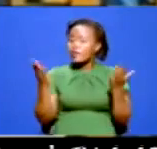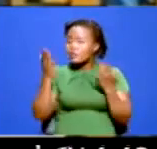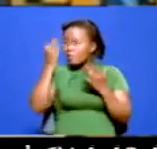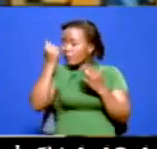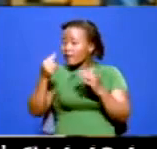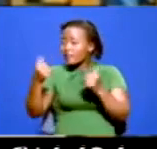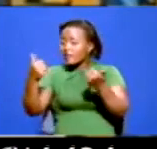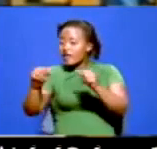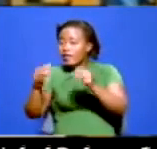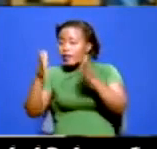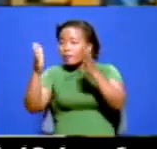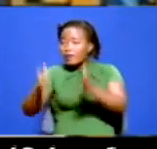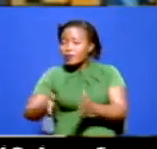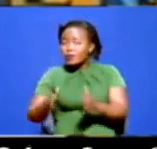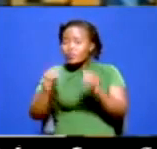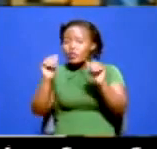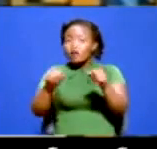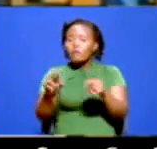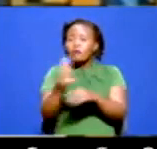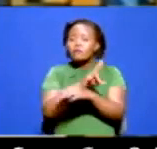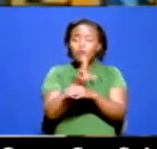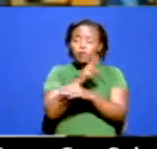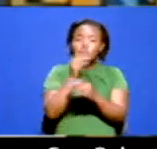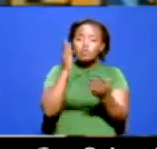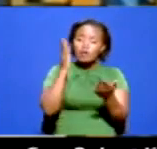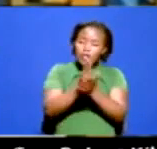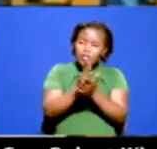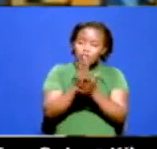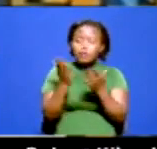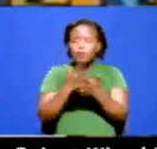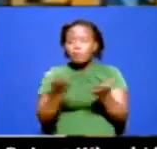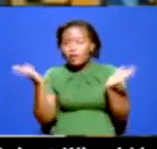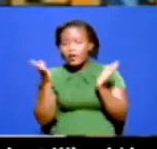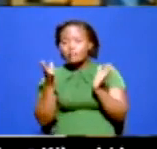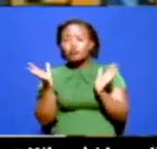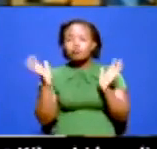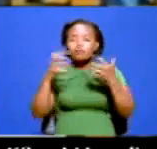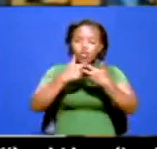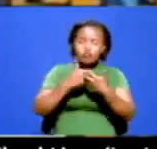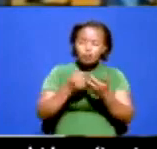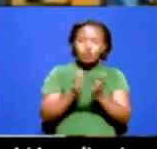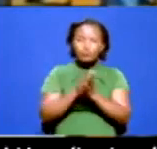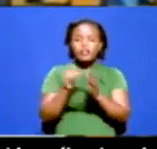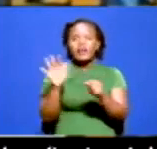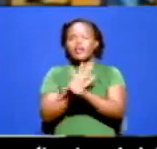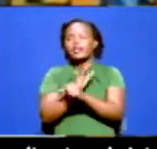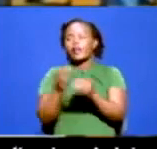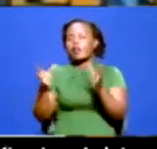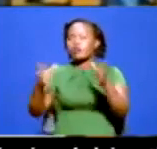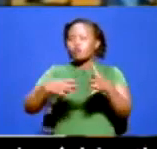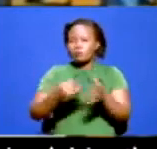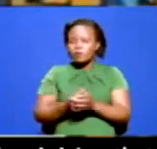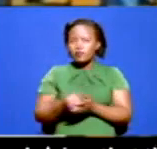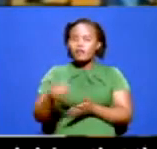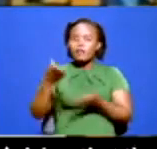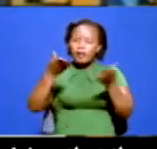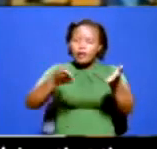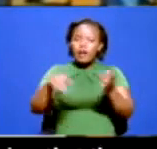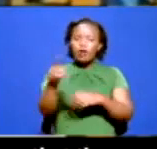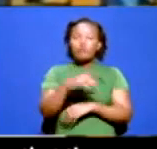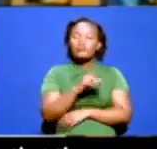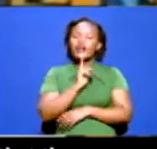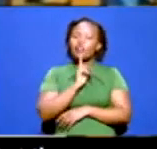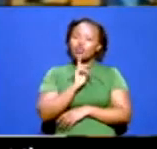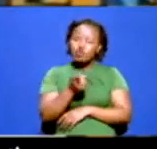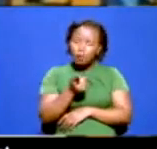use a meat product to contaminate the entire force. Now we are very, very, very sure that what is